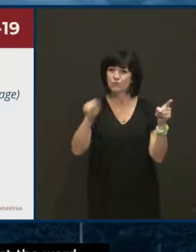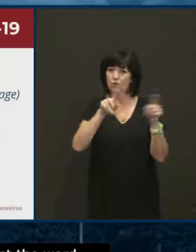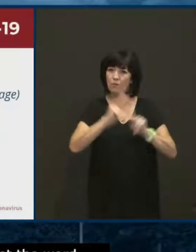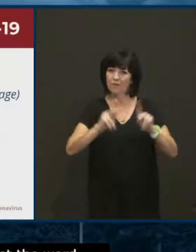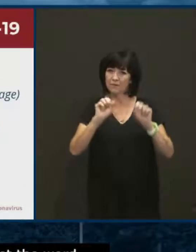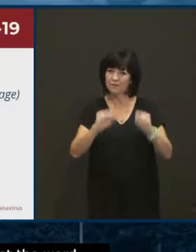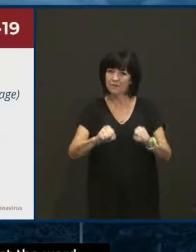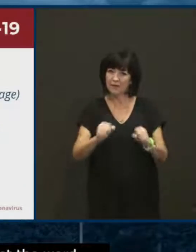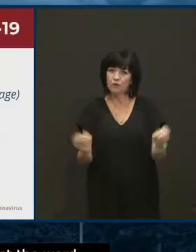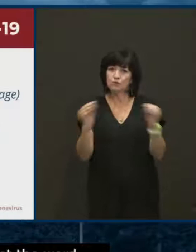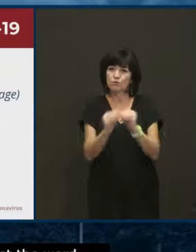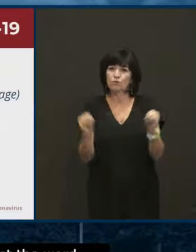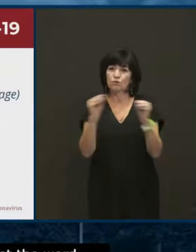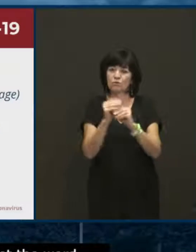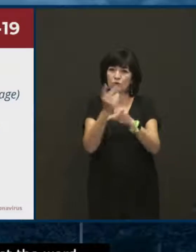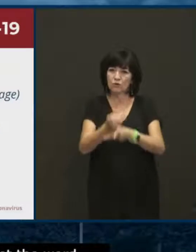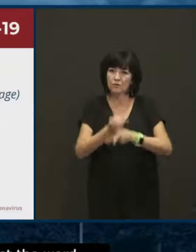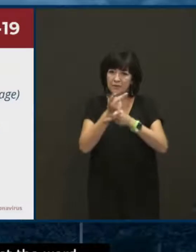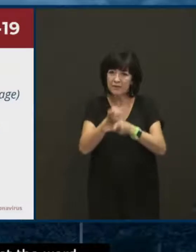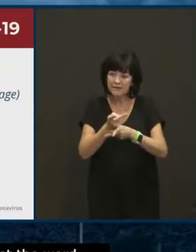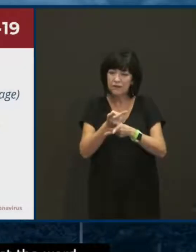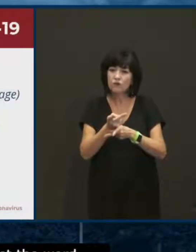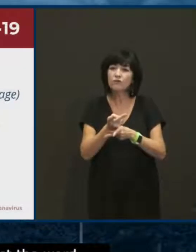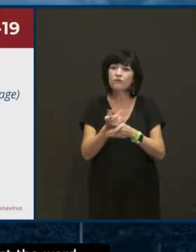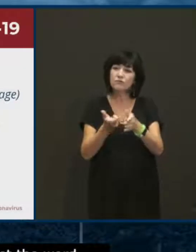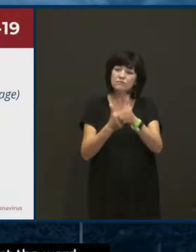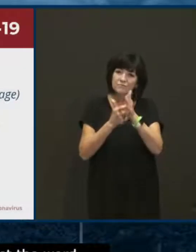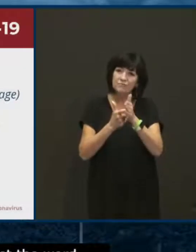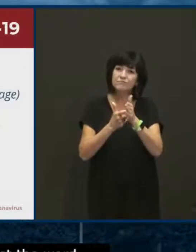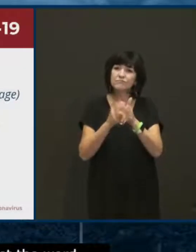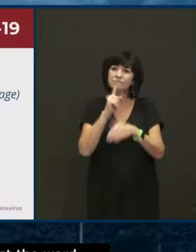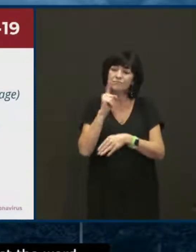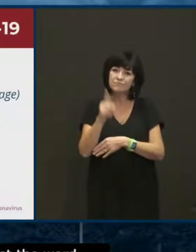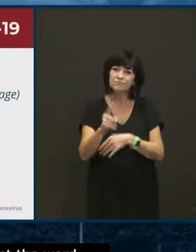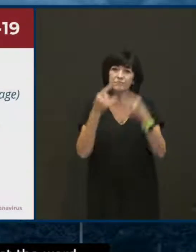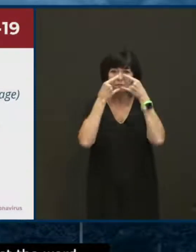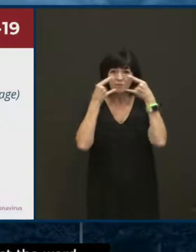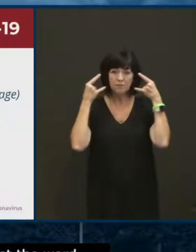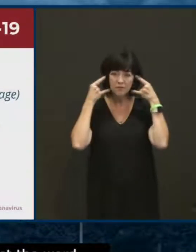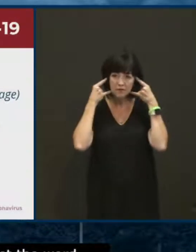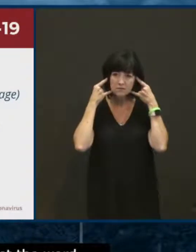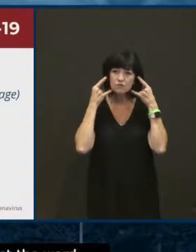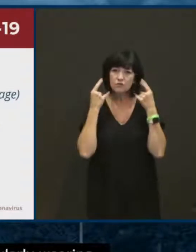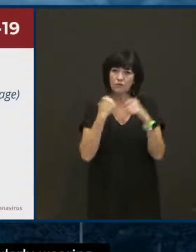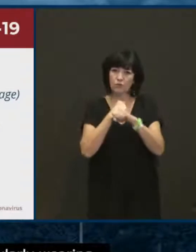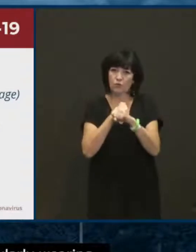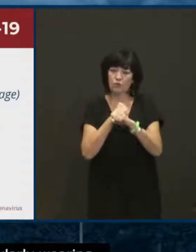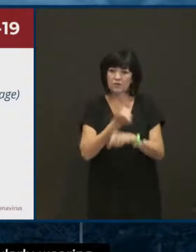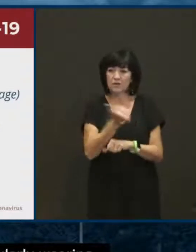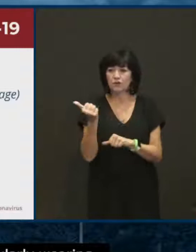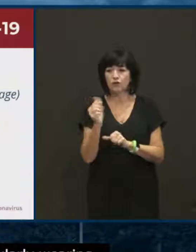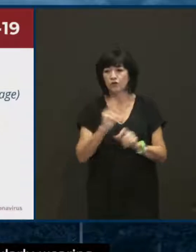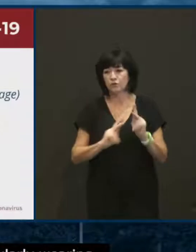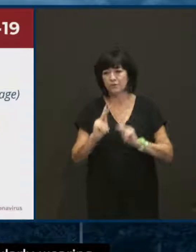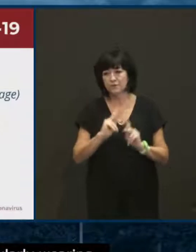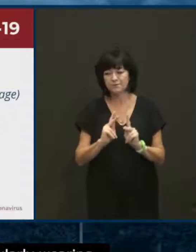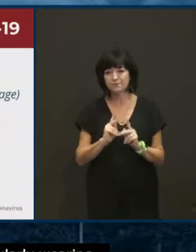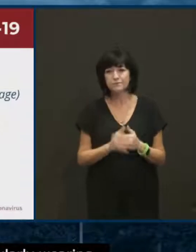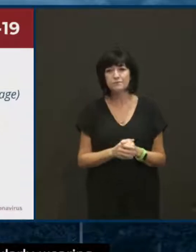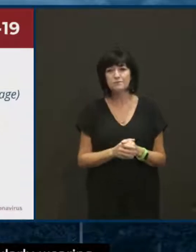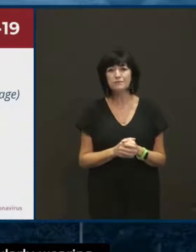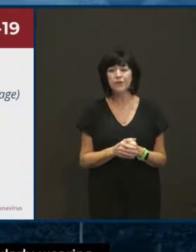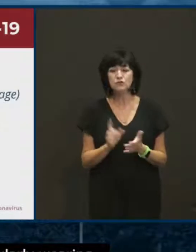particularly wearing face coverings. And so we've talked a little bit about changing the methodology